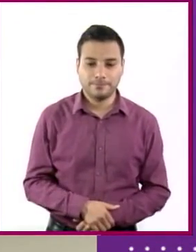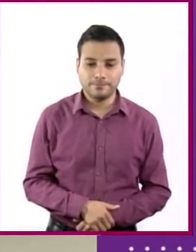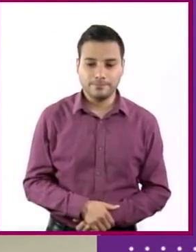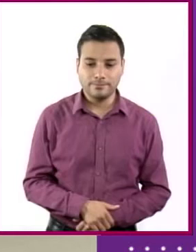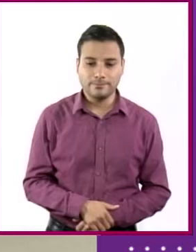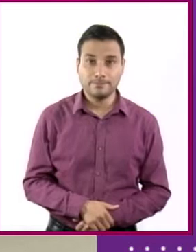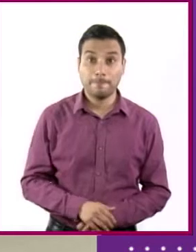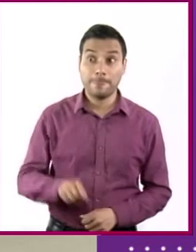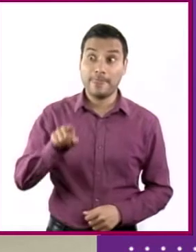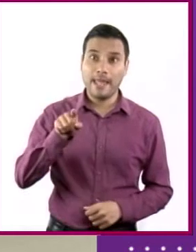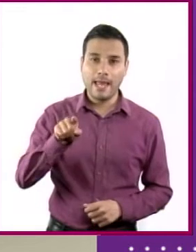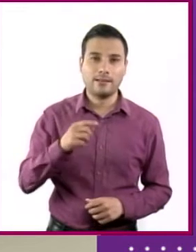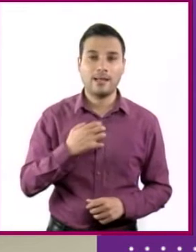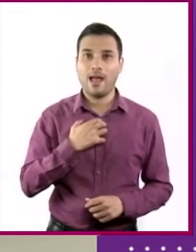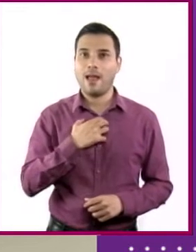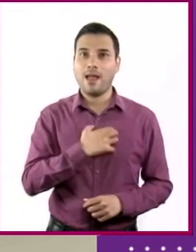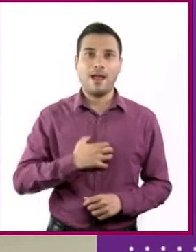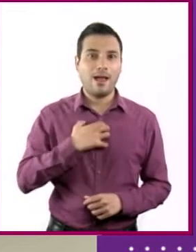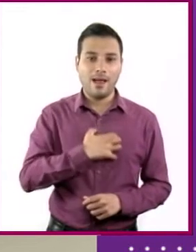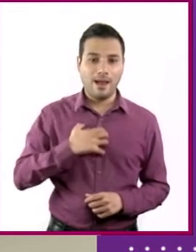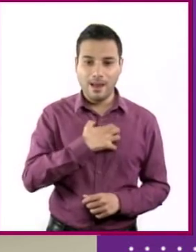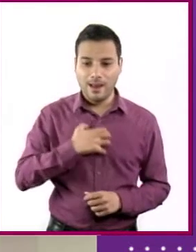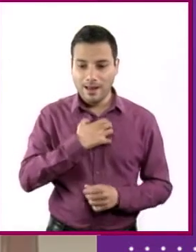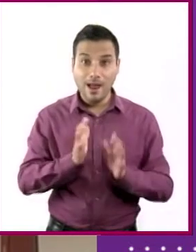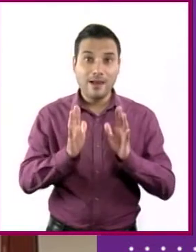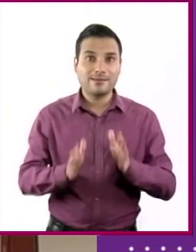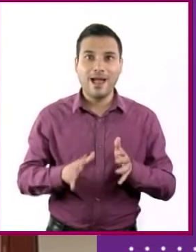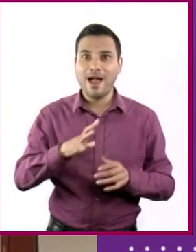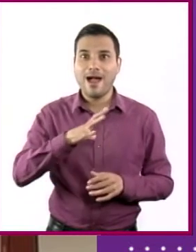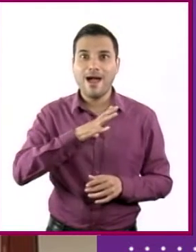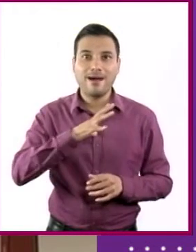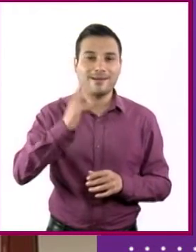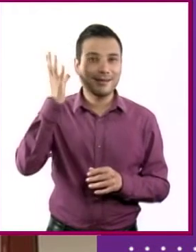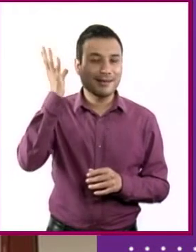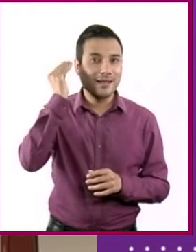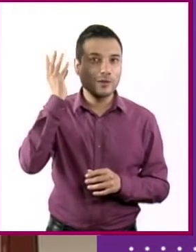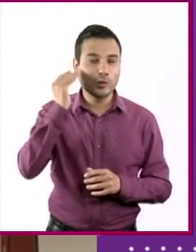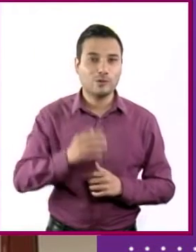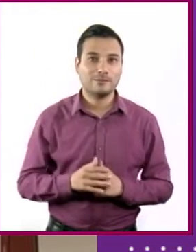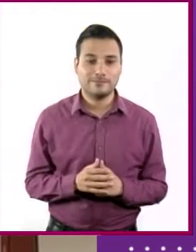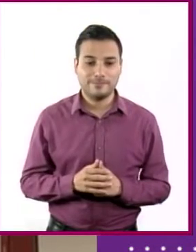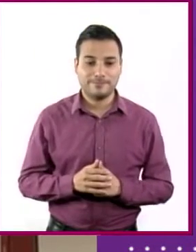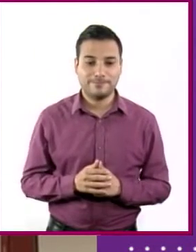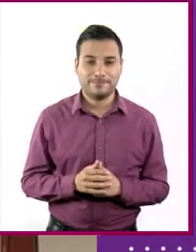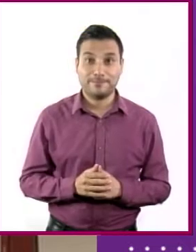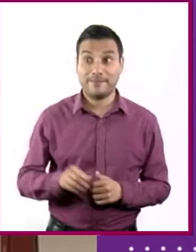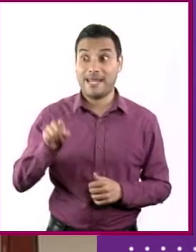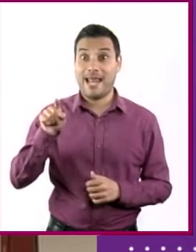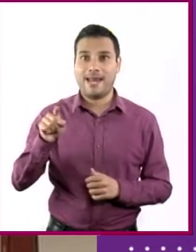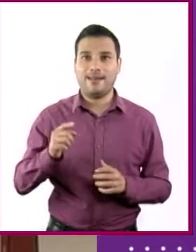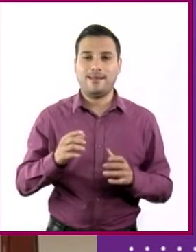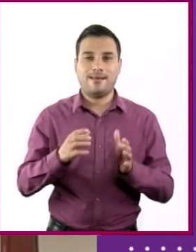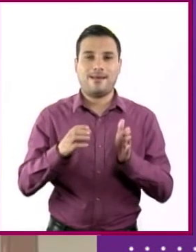He was very excited when the radio arrived. He walked up to the